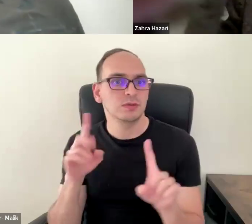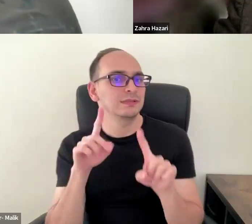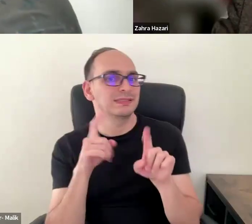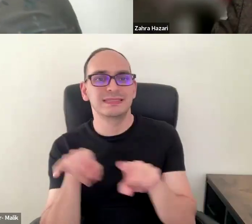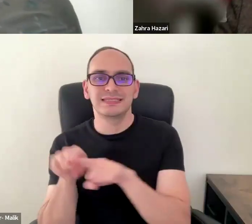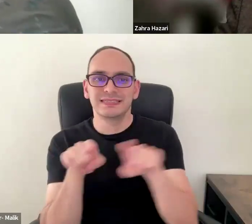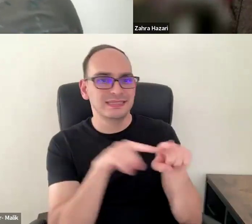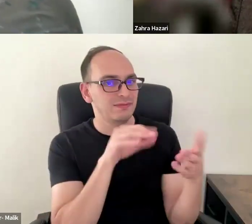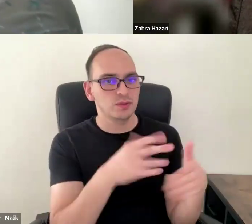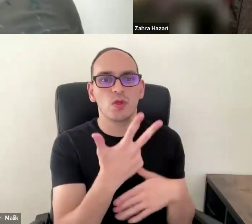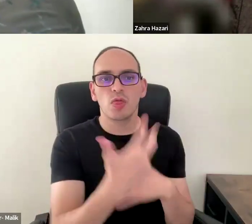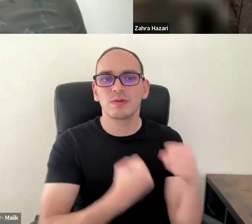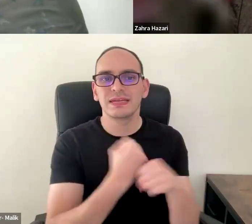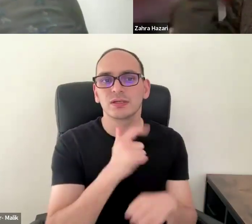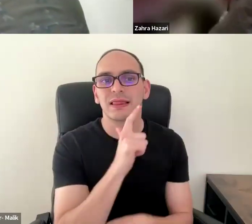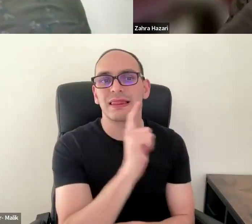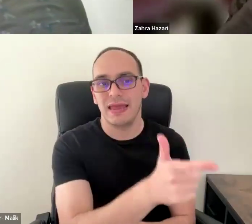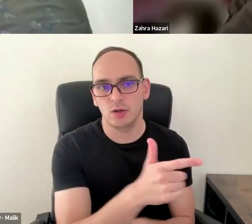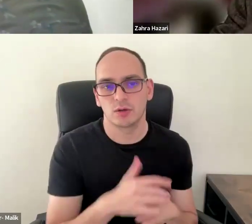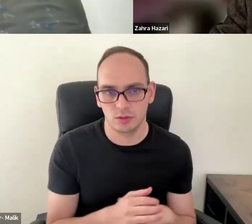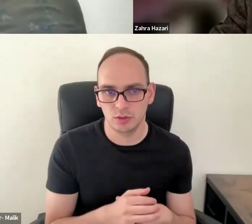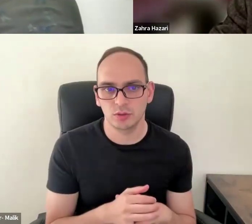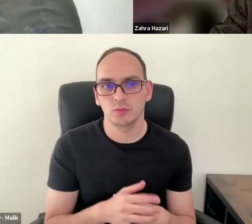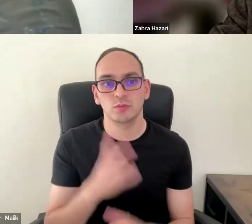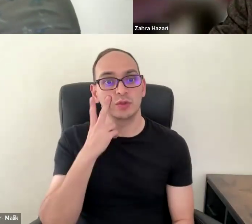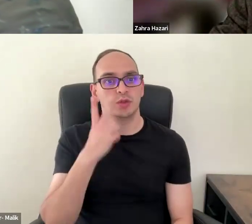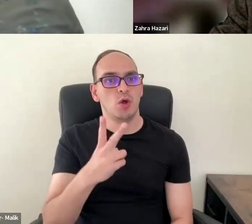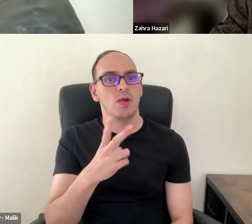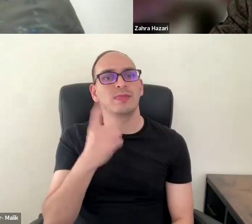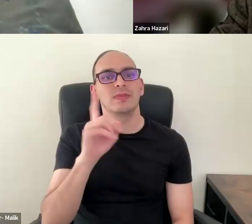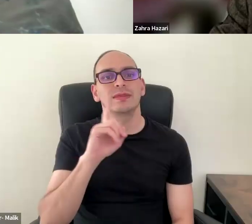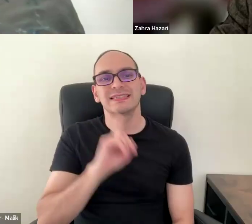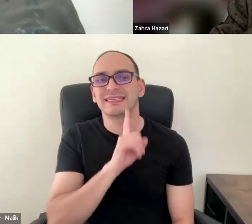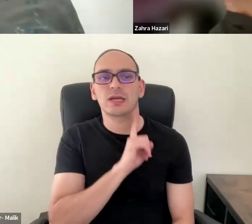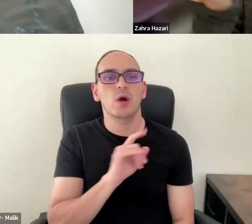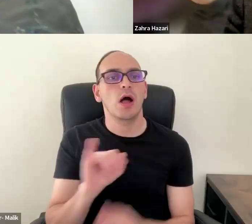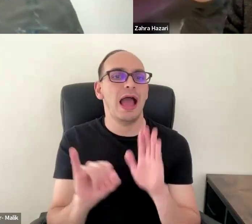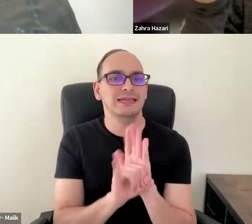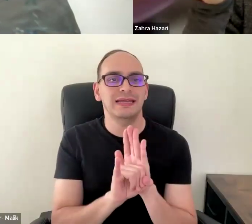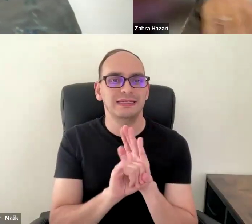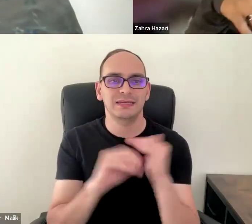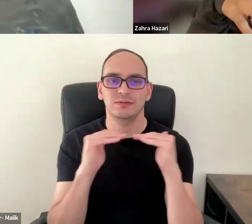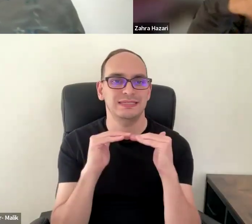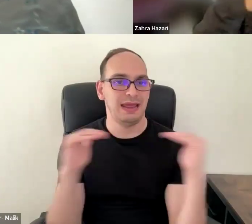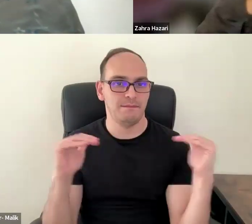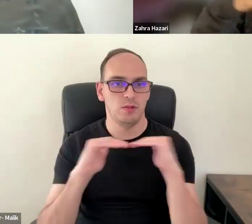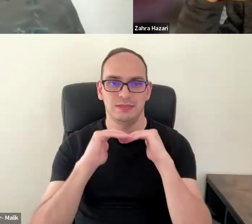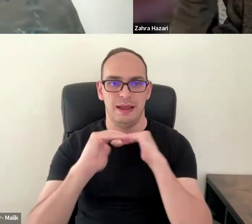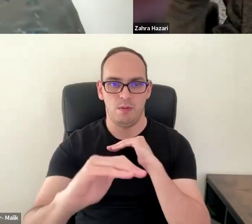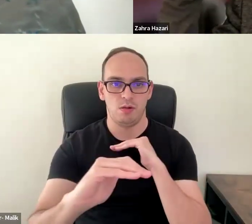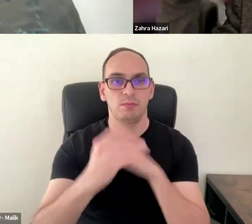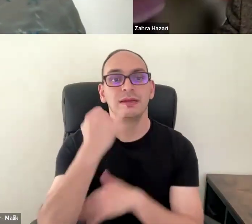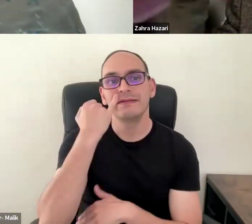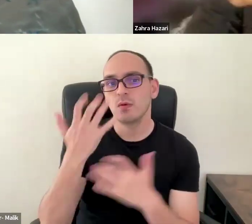same students 3 years later. And what we found was the single identity measure was very stable. But if you wanted